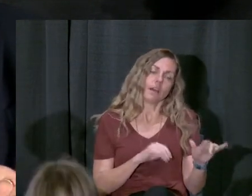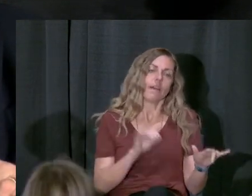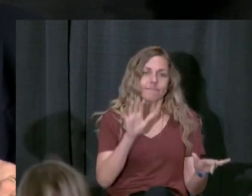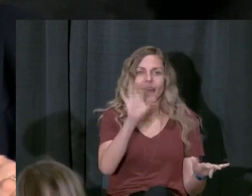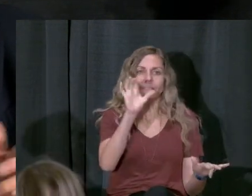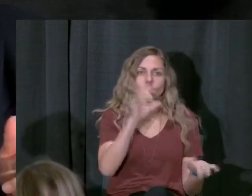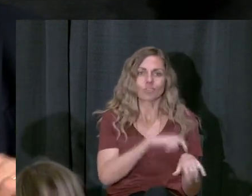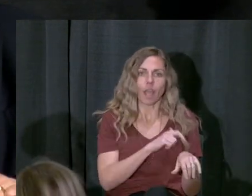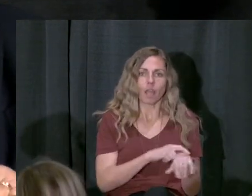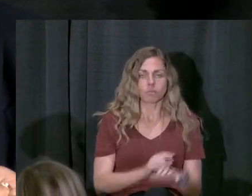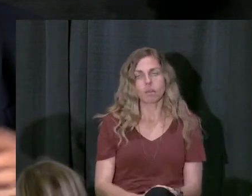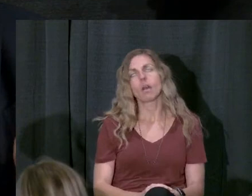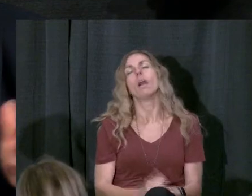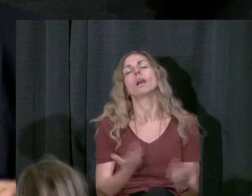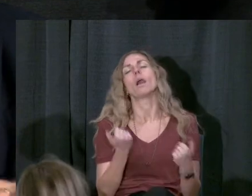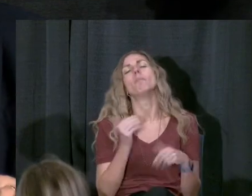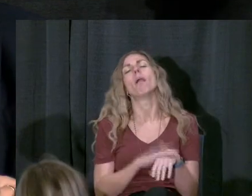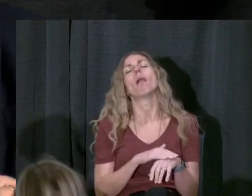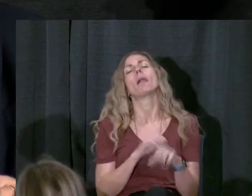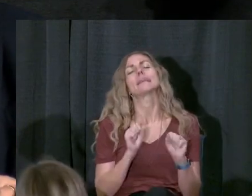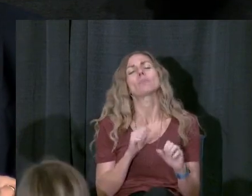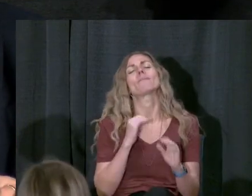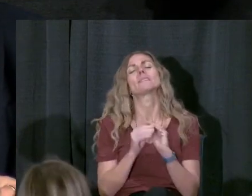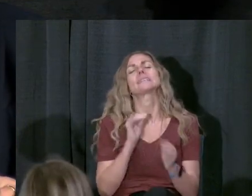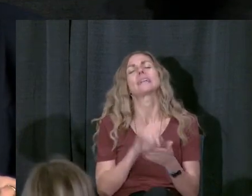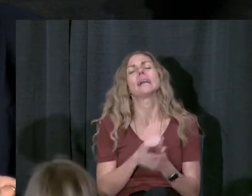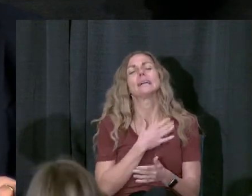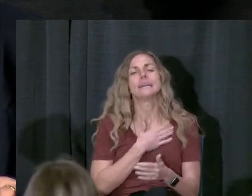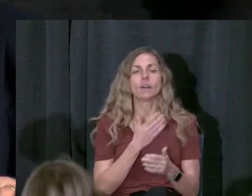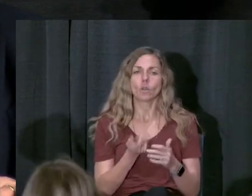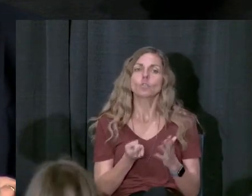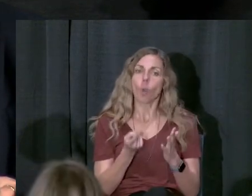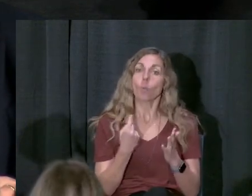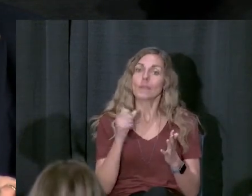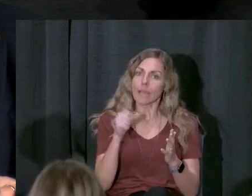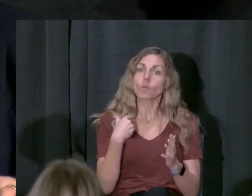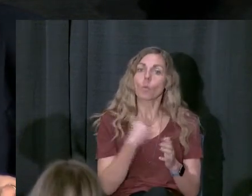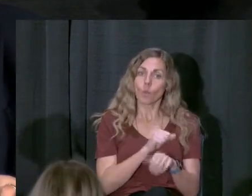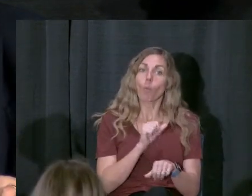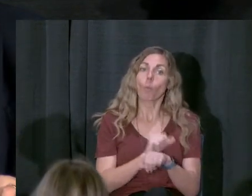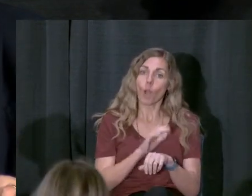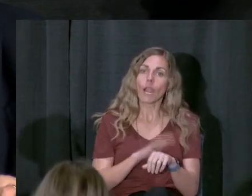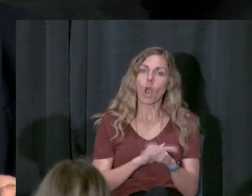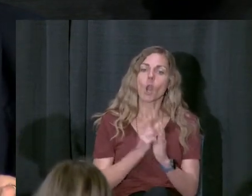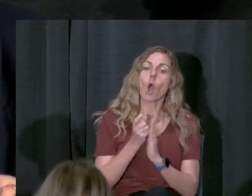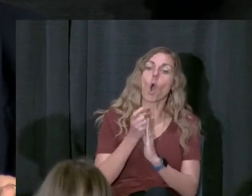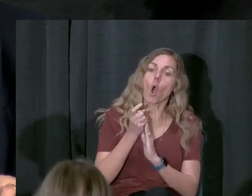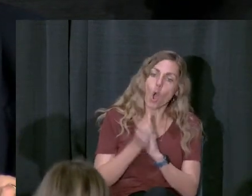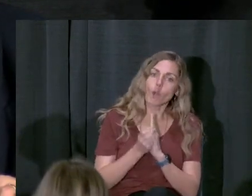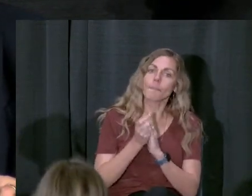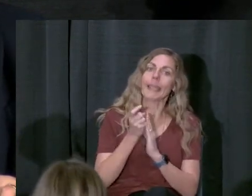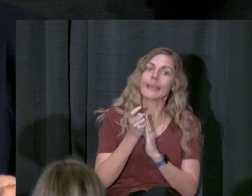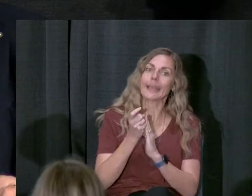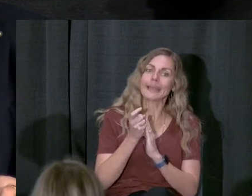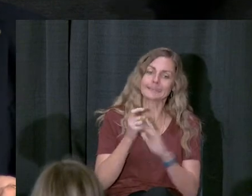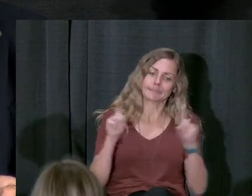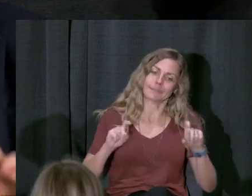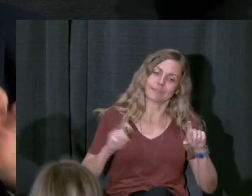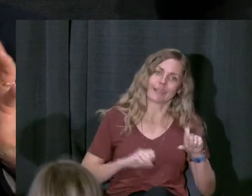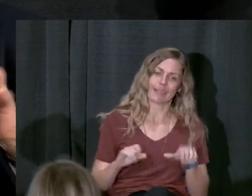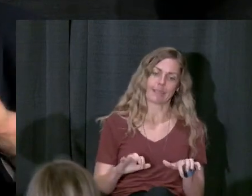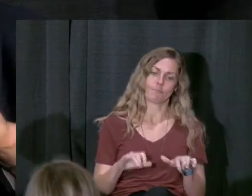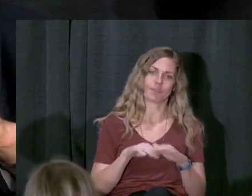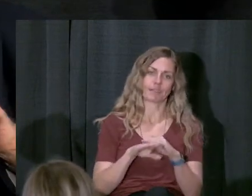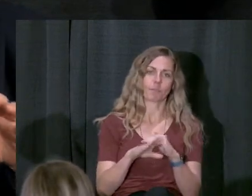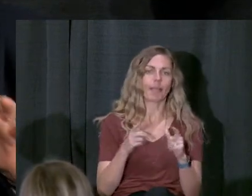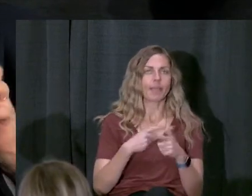on, can we fix that? Yeah, so we've been working on automating the testing of the keyboard accessibility. And then we